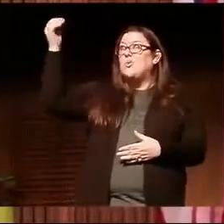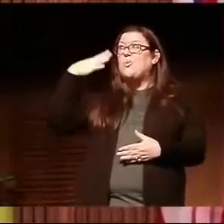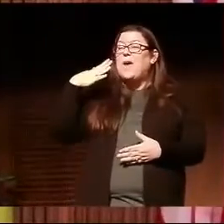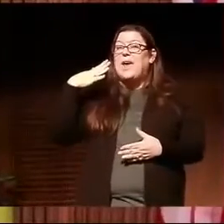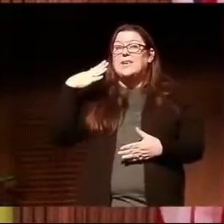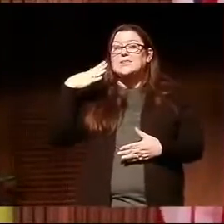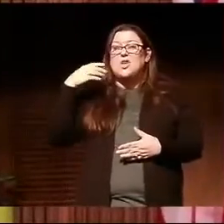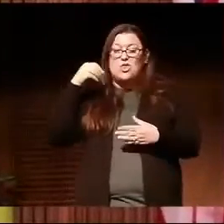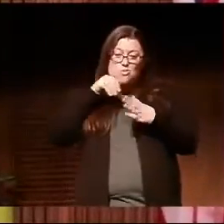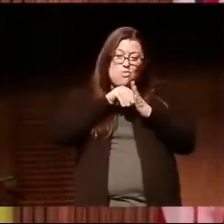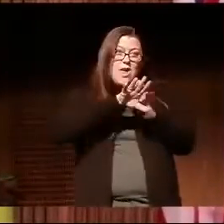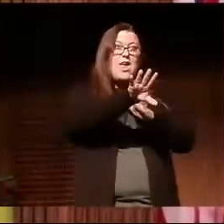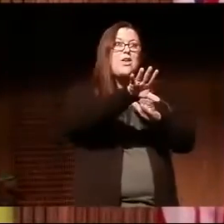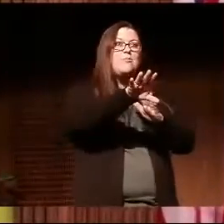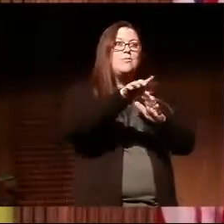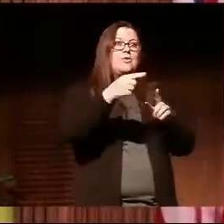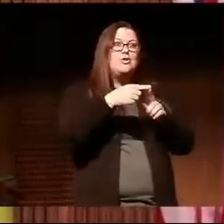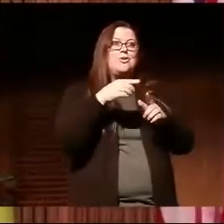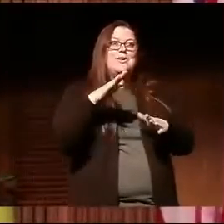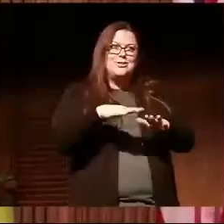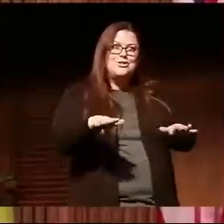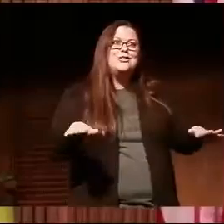God moment.